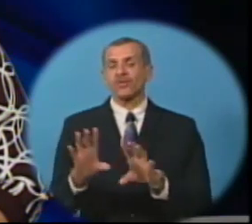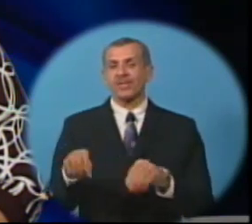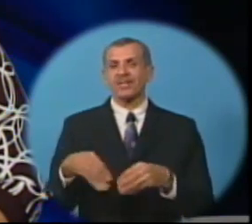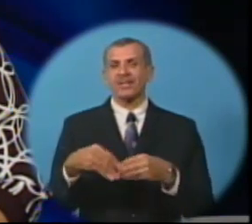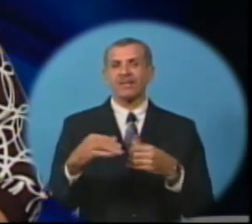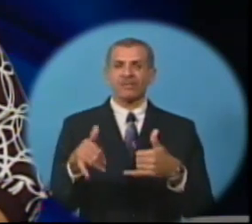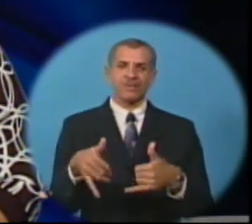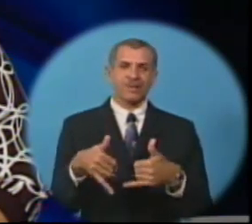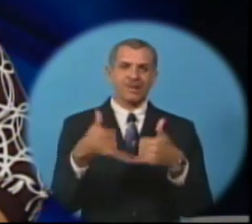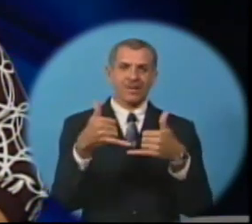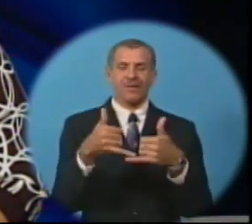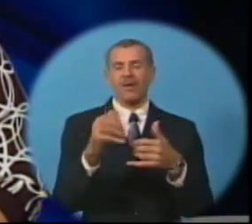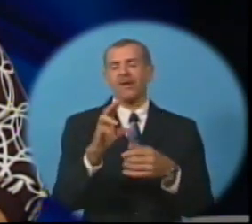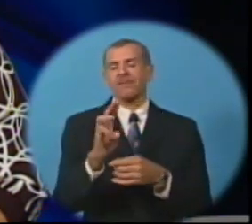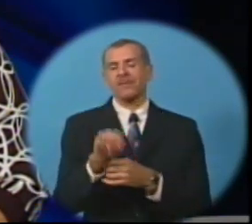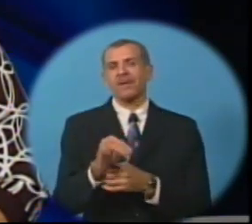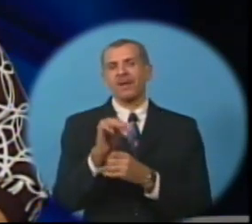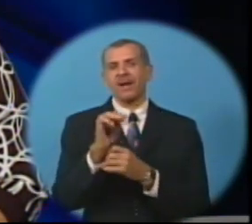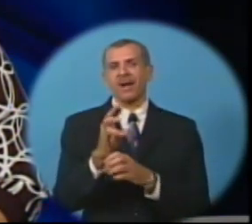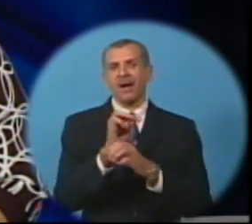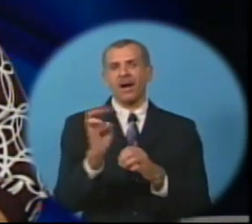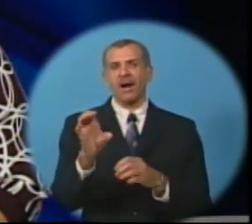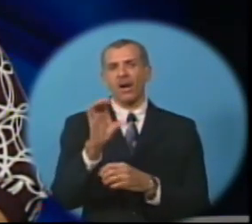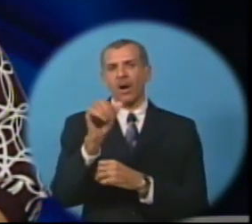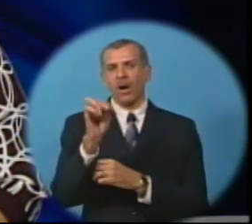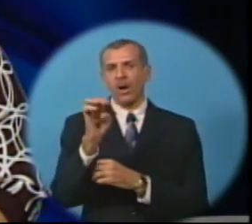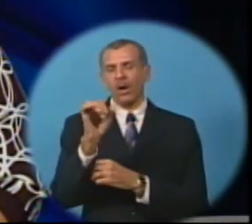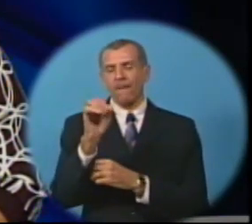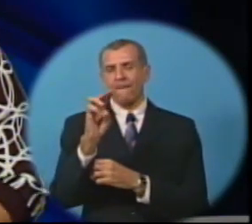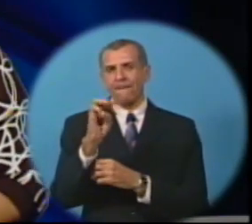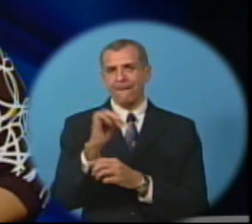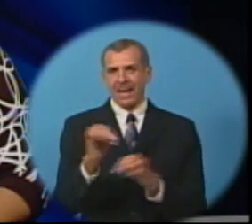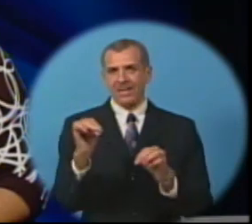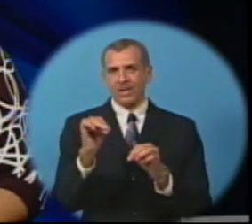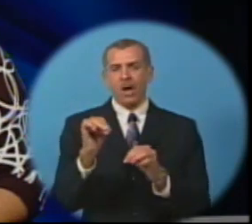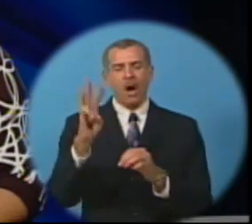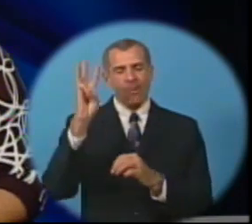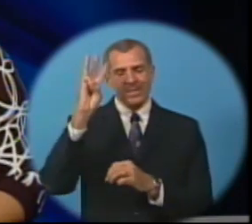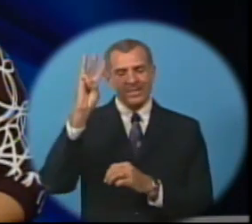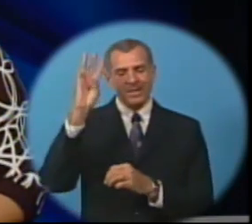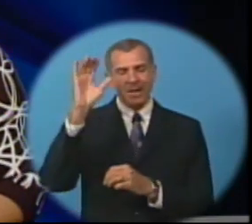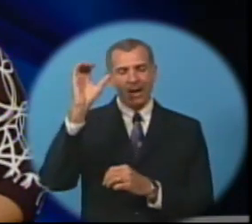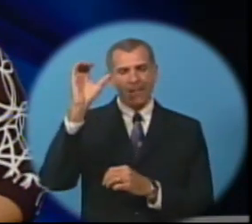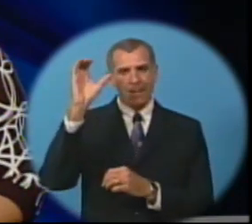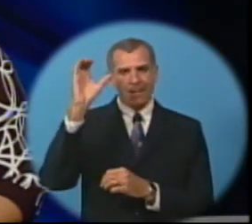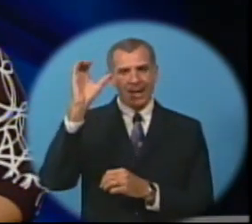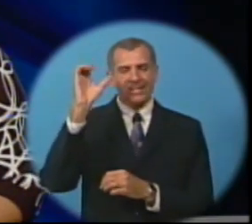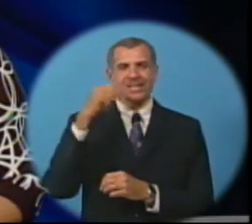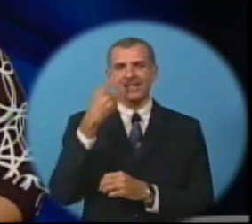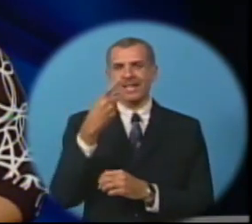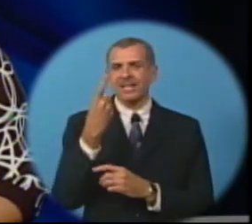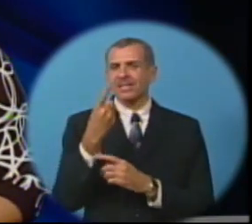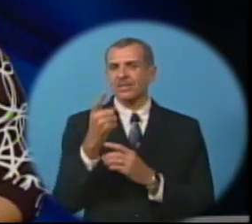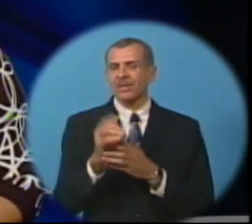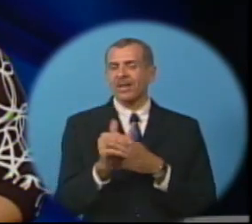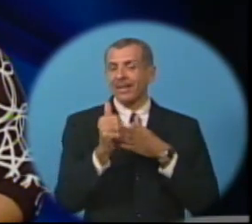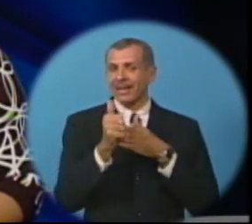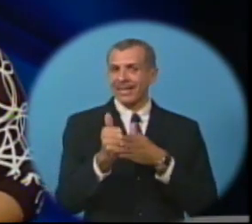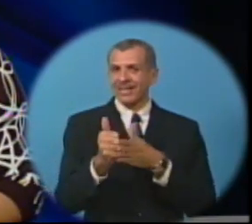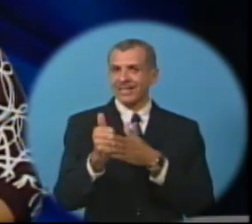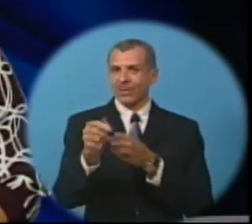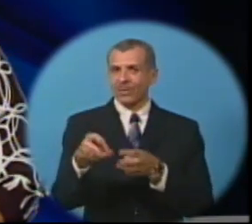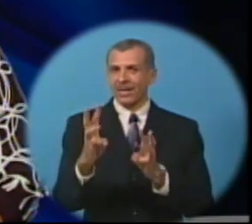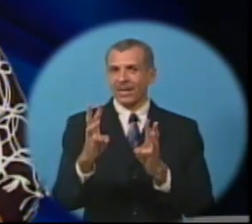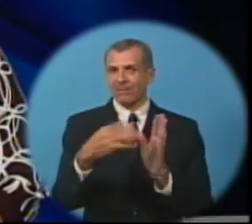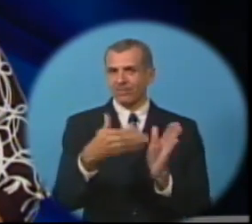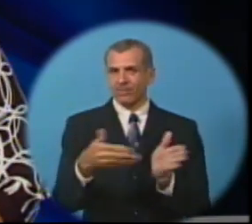donation from Conquer Maths. Managing Director of Conquer Maths Barbados, Winston Cumberbatch, says that school is currently leading the way in terms of